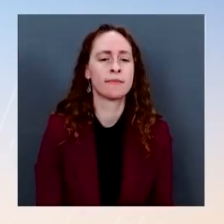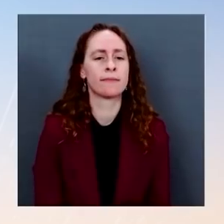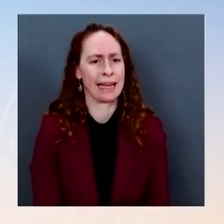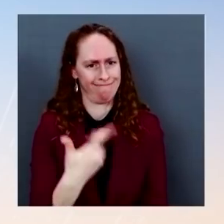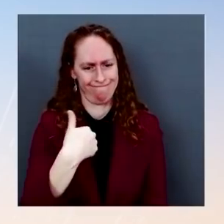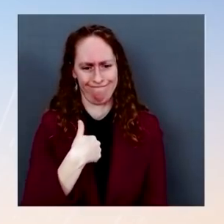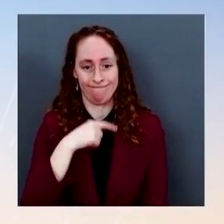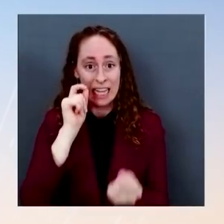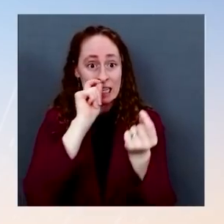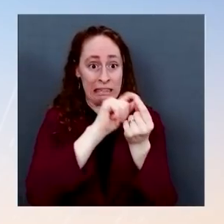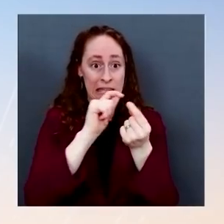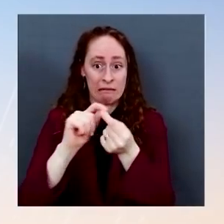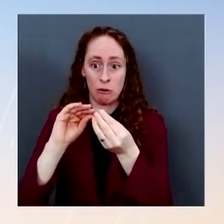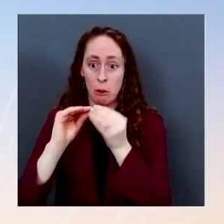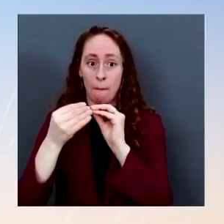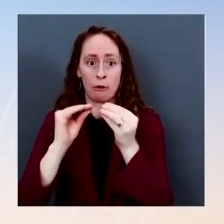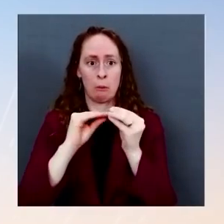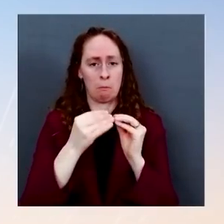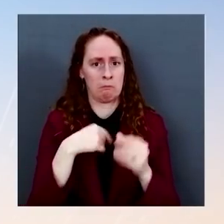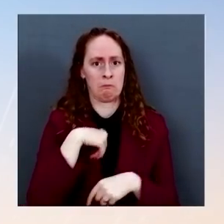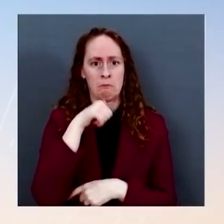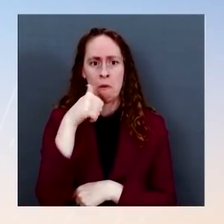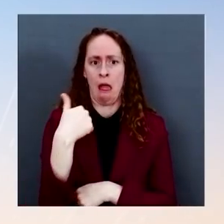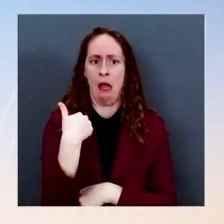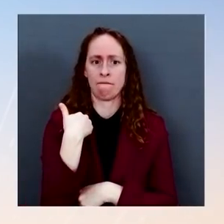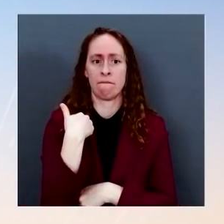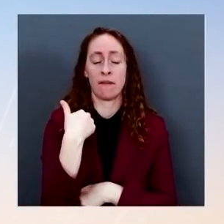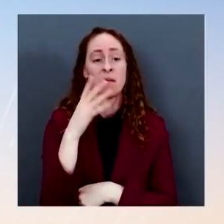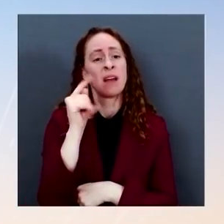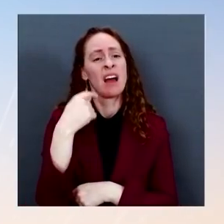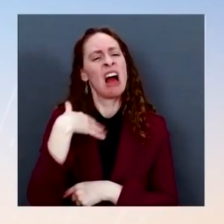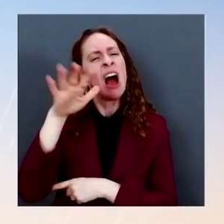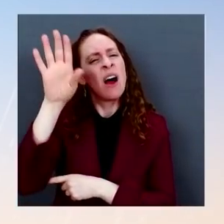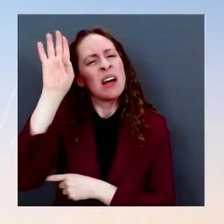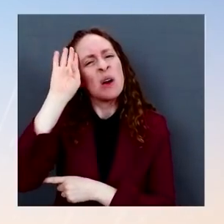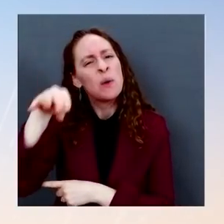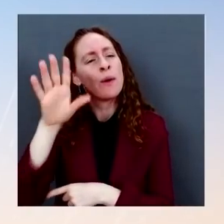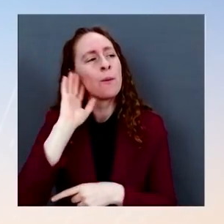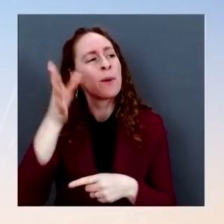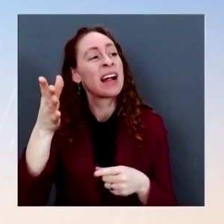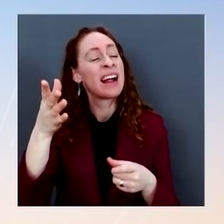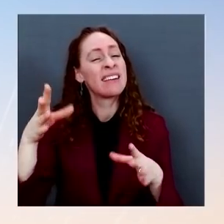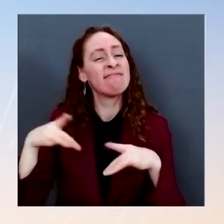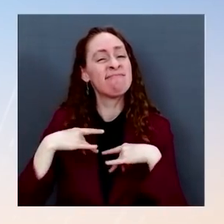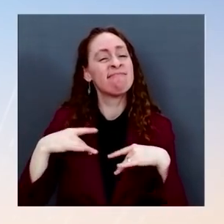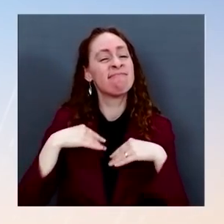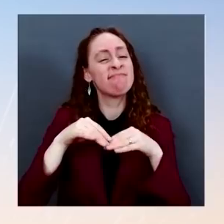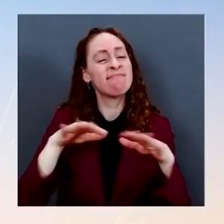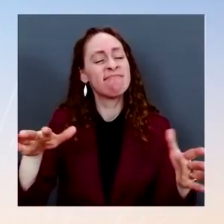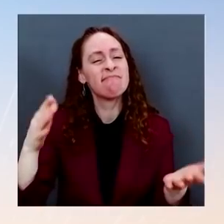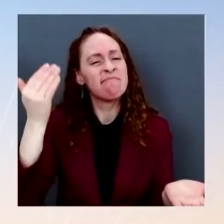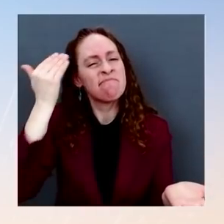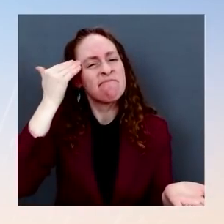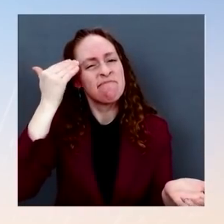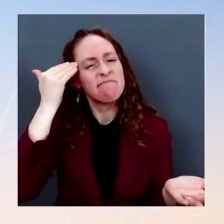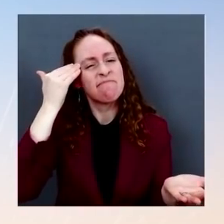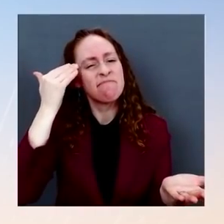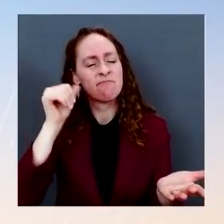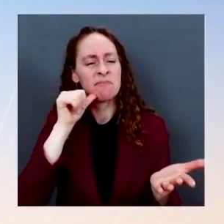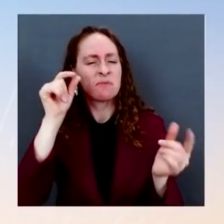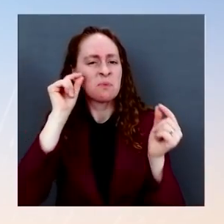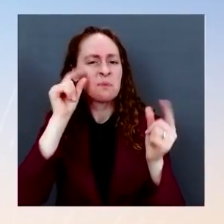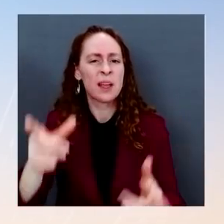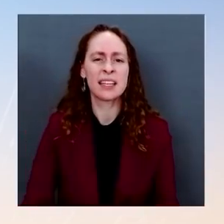Build Back Better, did you see the Steve Clemens article today blaming the White House for incivility towards Senator